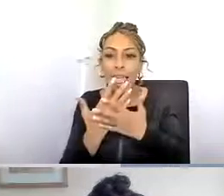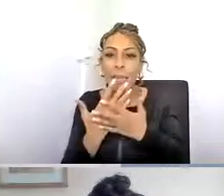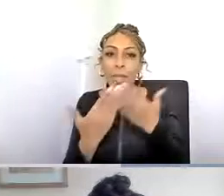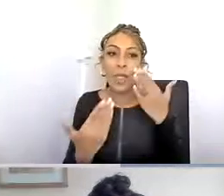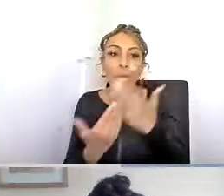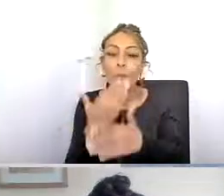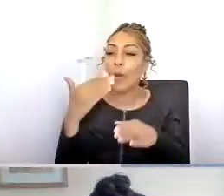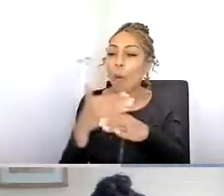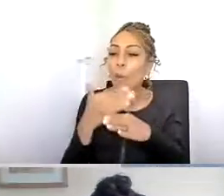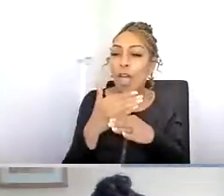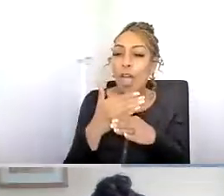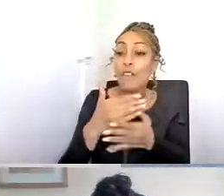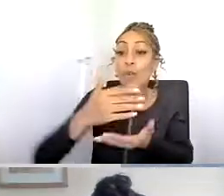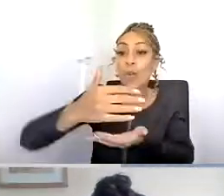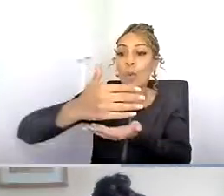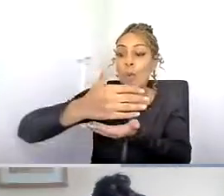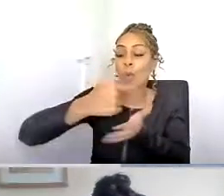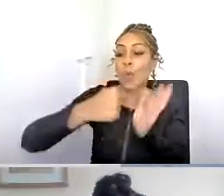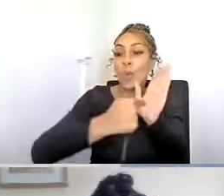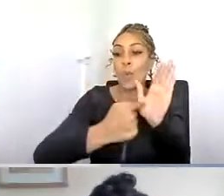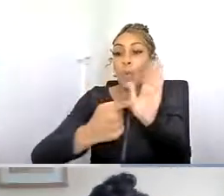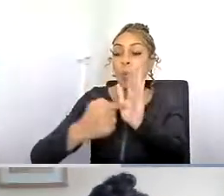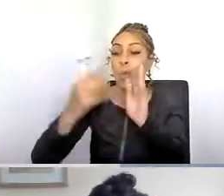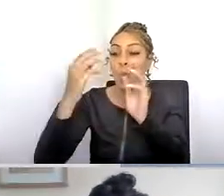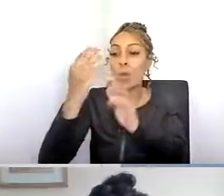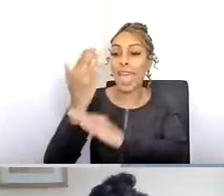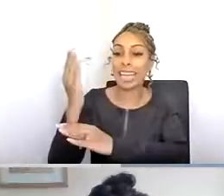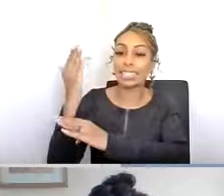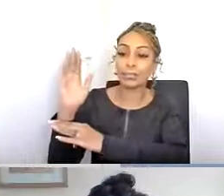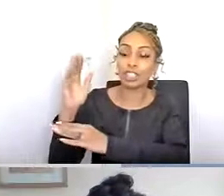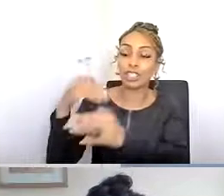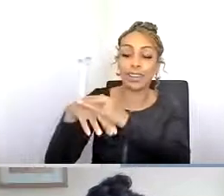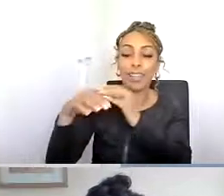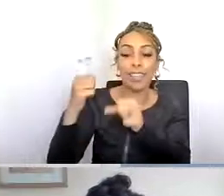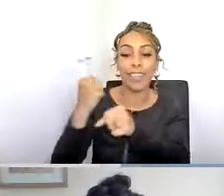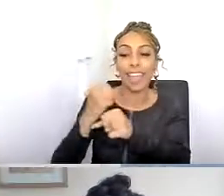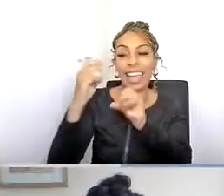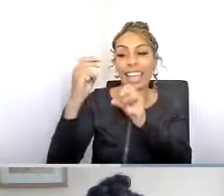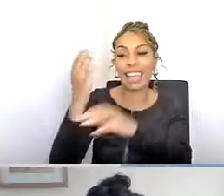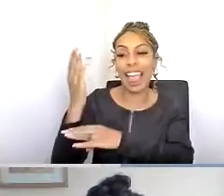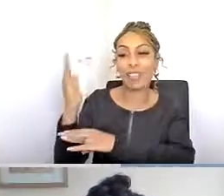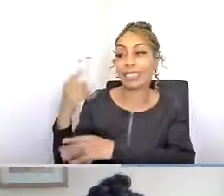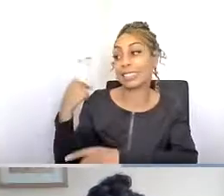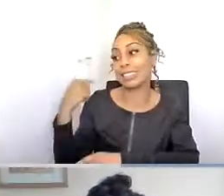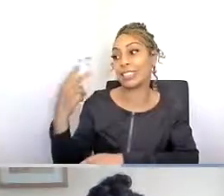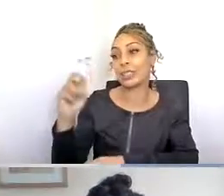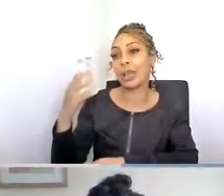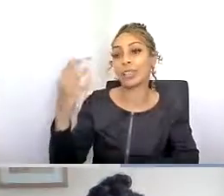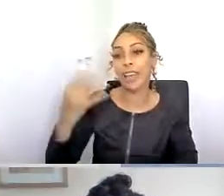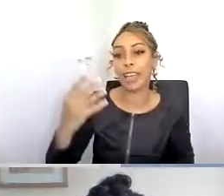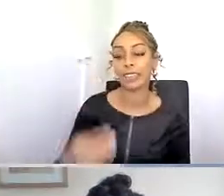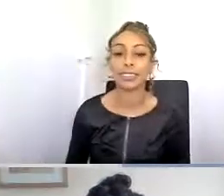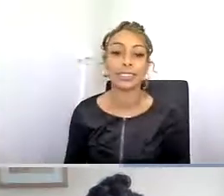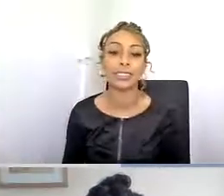work for an exhibition at Jarwood Gallery, which is now Hastings Contemporary, which was shown in 2019. And as